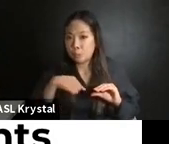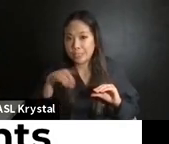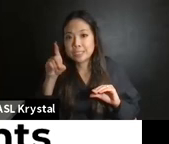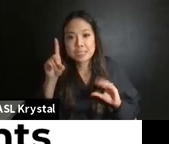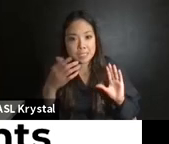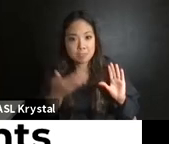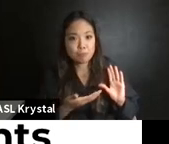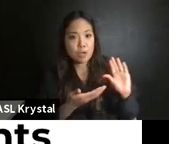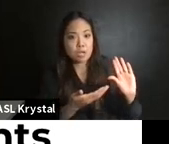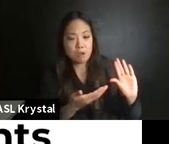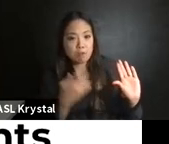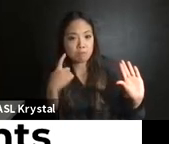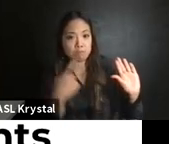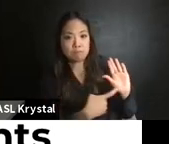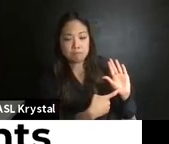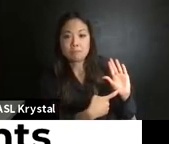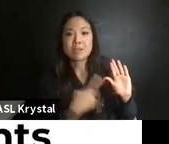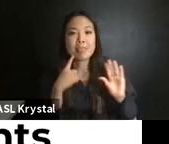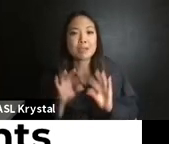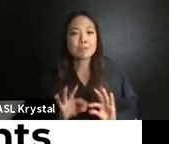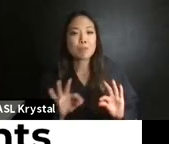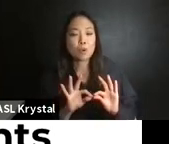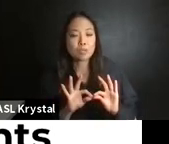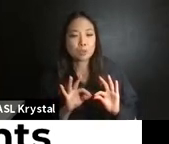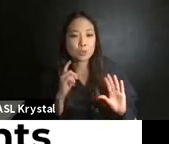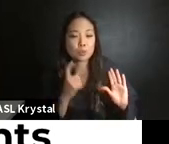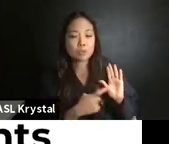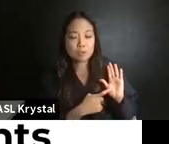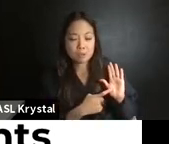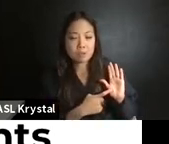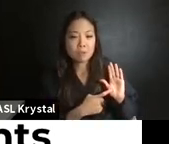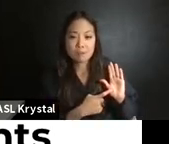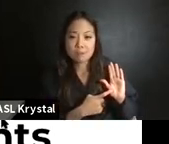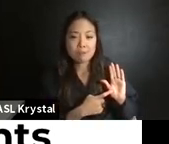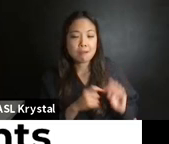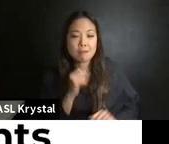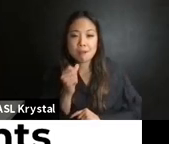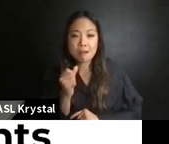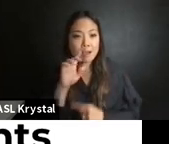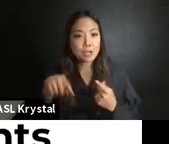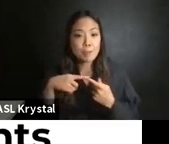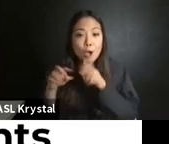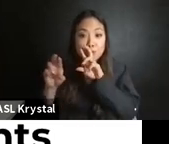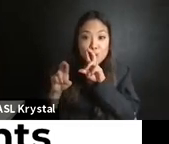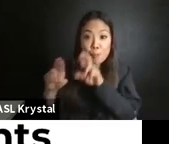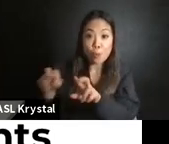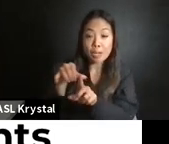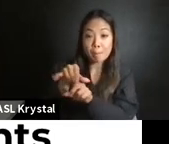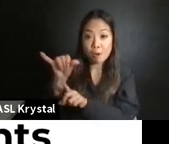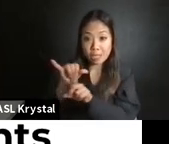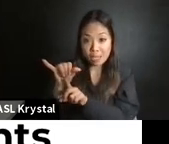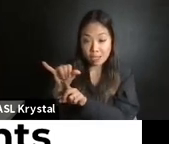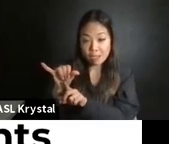um and i just think it's important to note that you know it's not just about um reporting bullying it's about